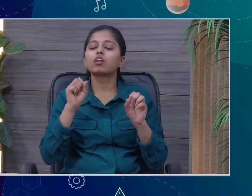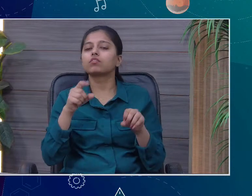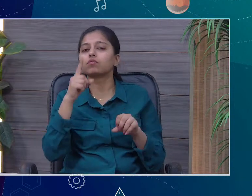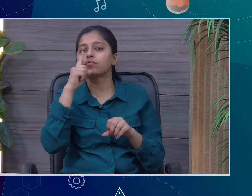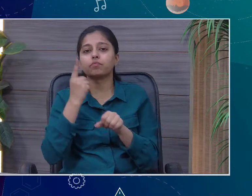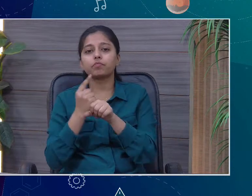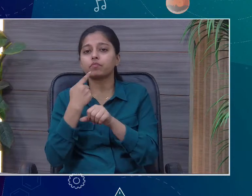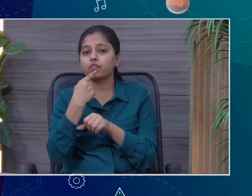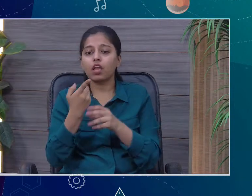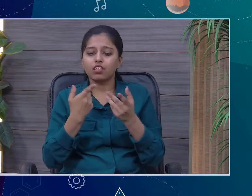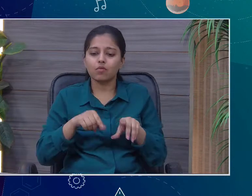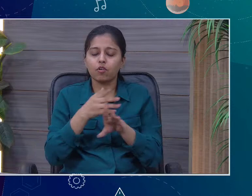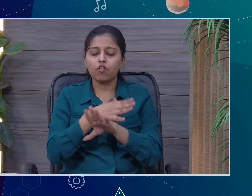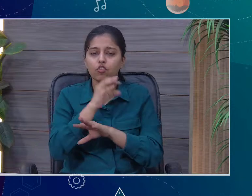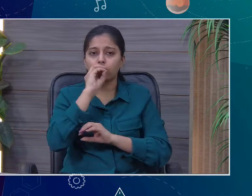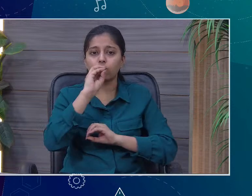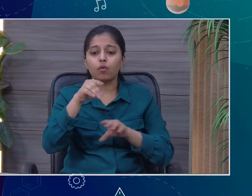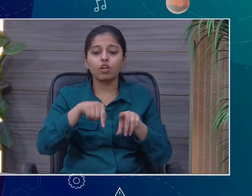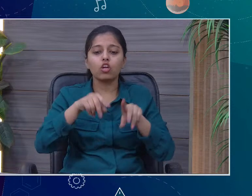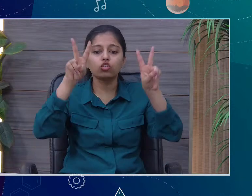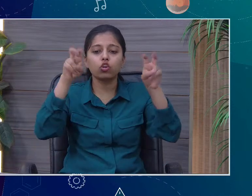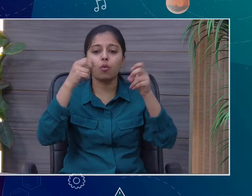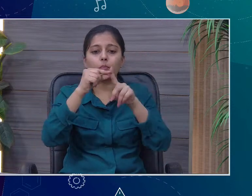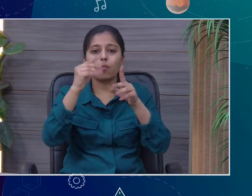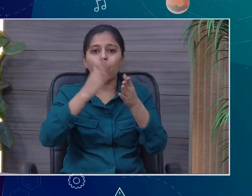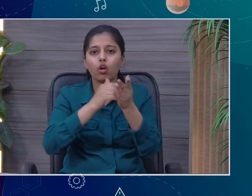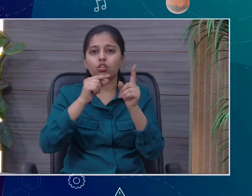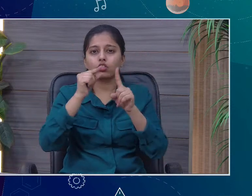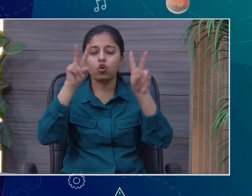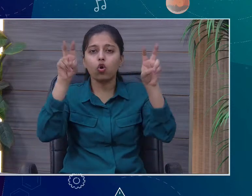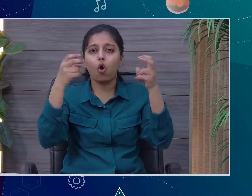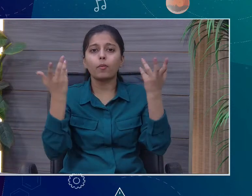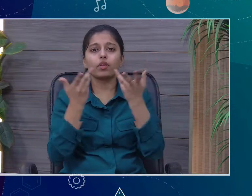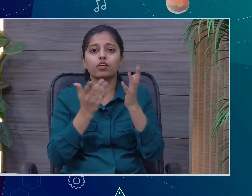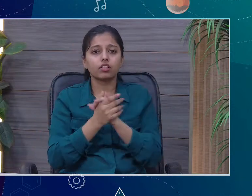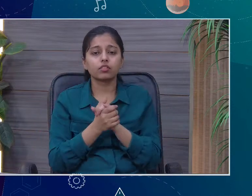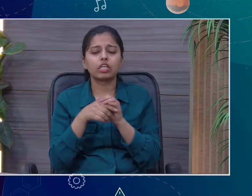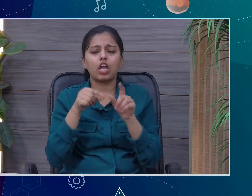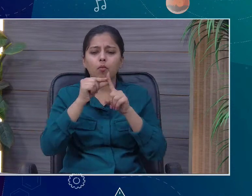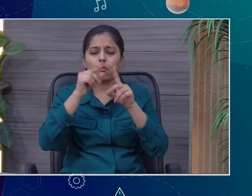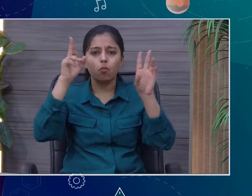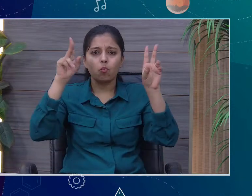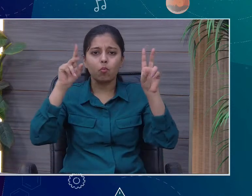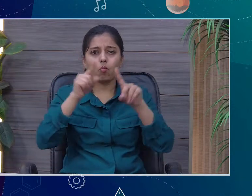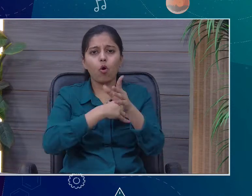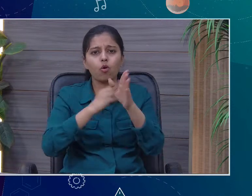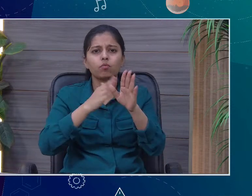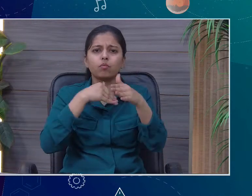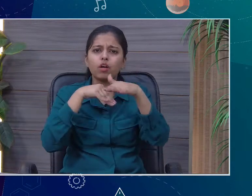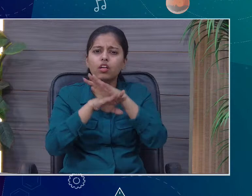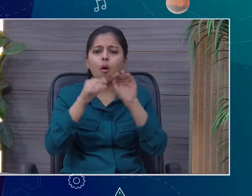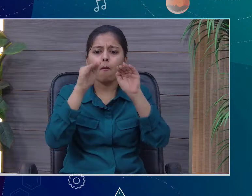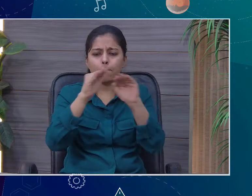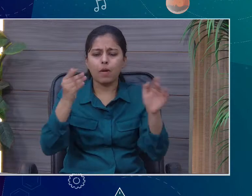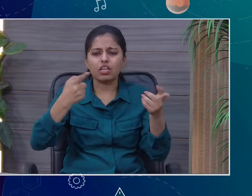that what is the theme of this poem. In this poem, a